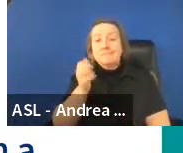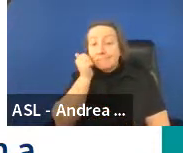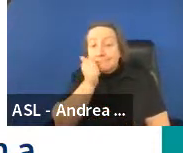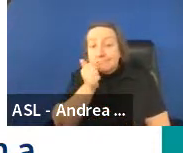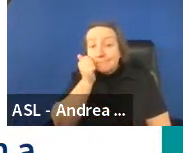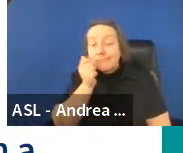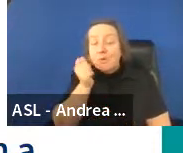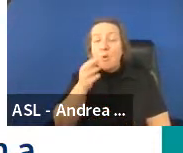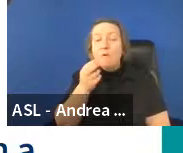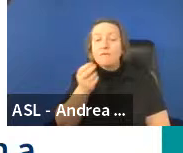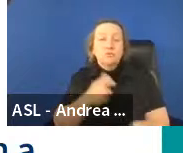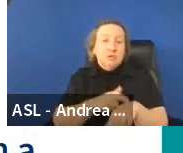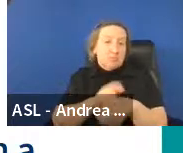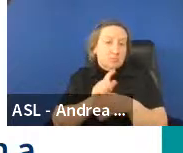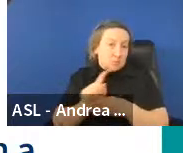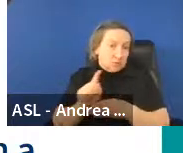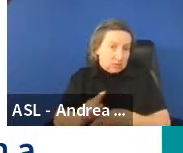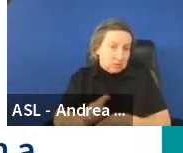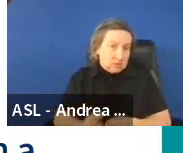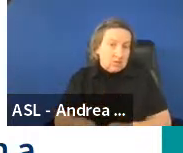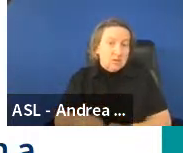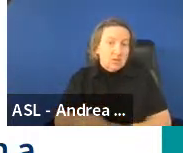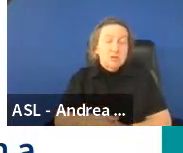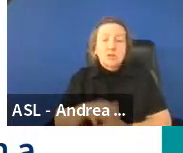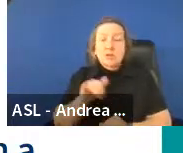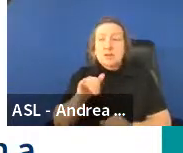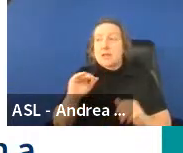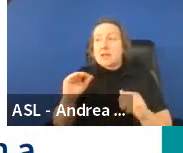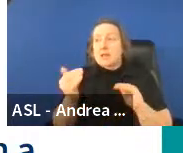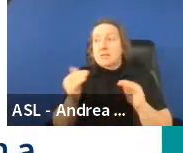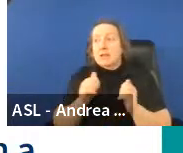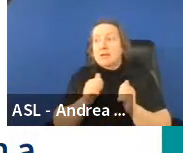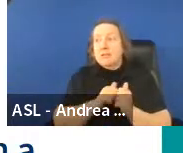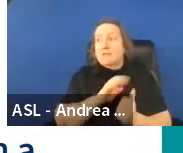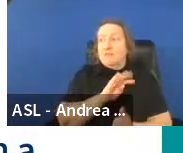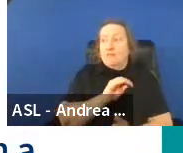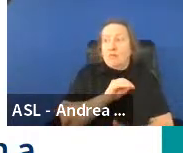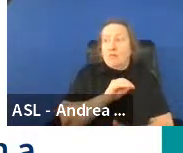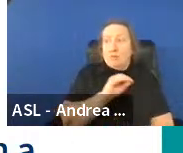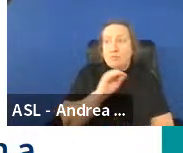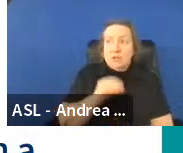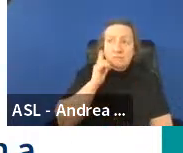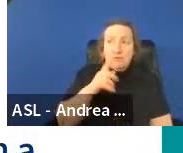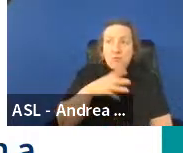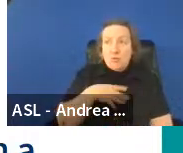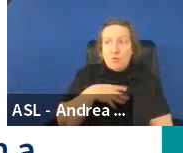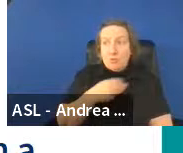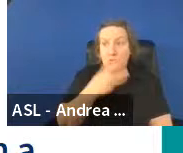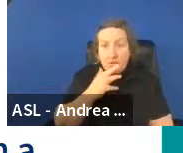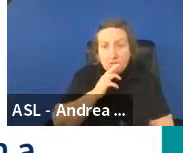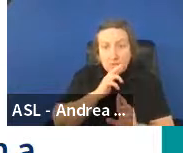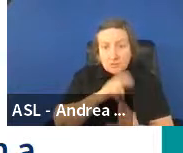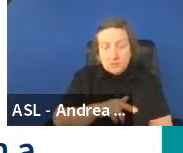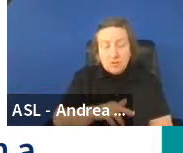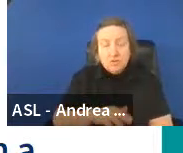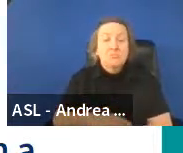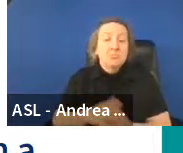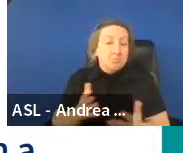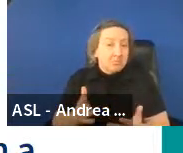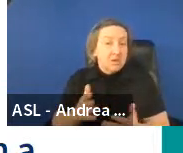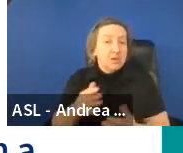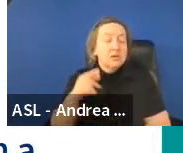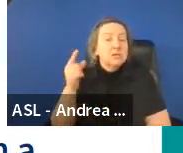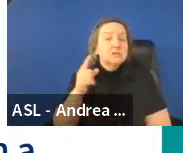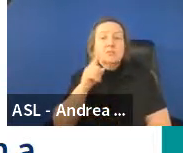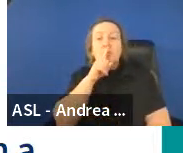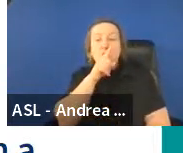a few times a week. That's compared to closer to 40% for the white respondents. So just something that really